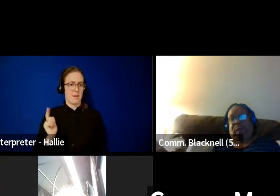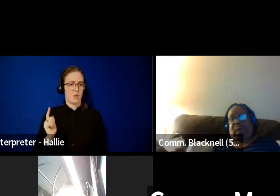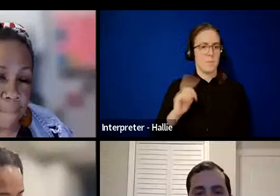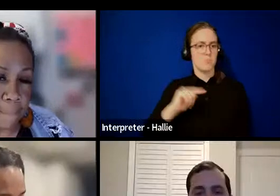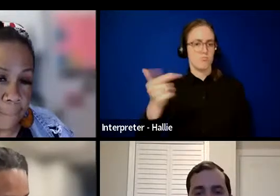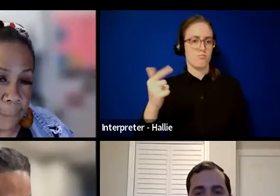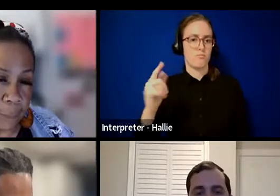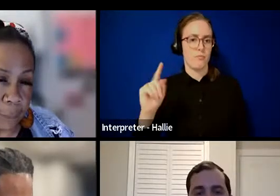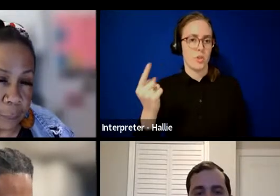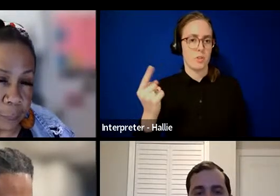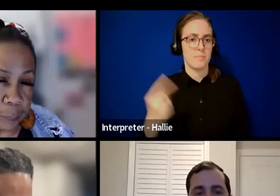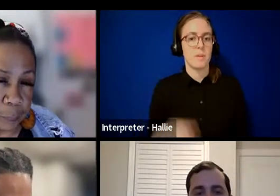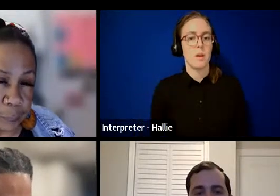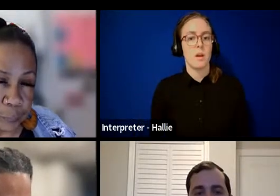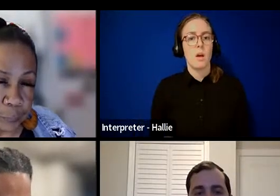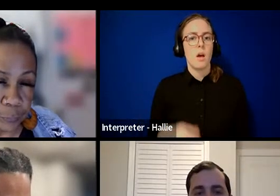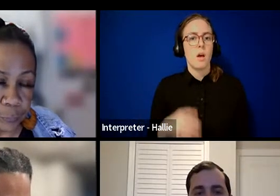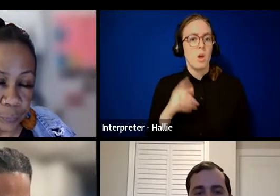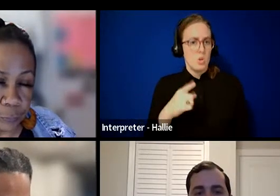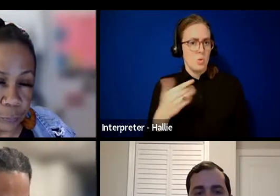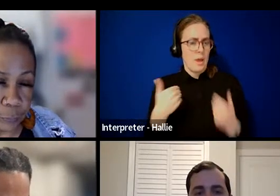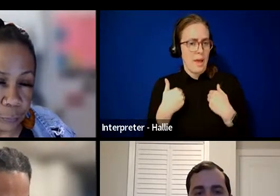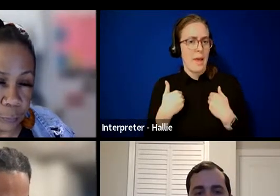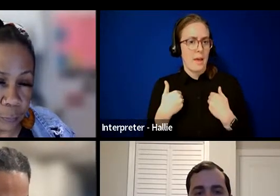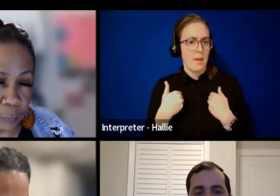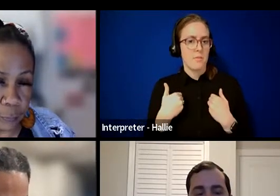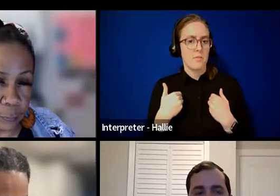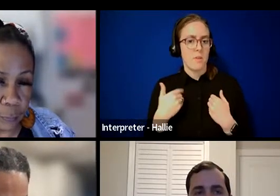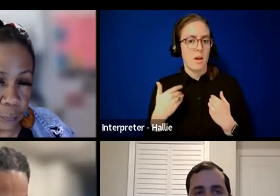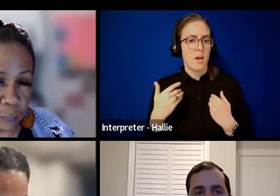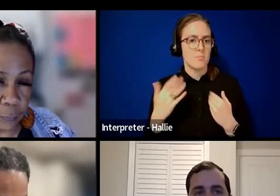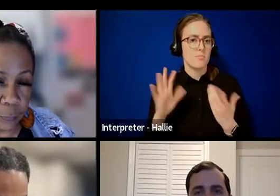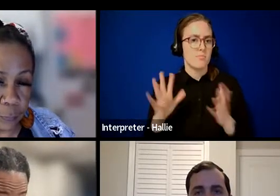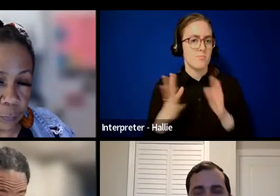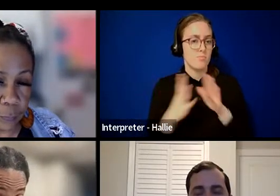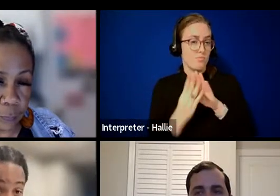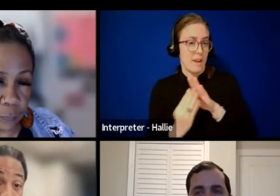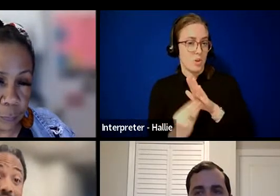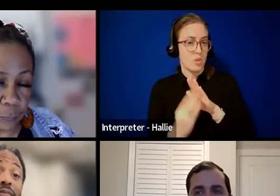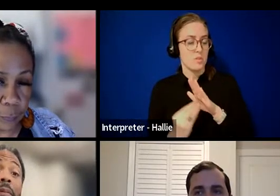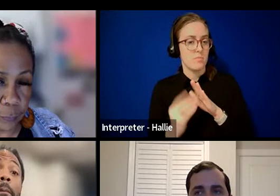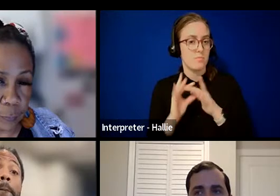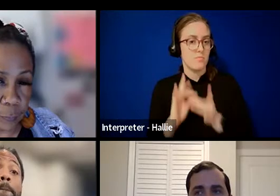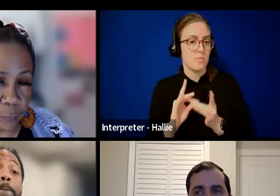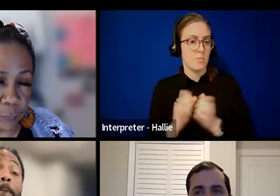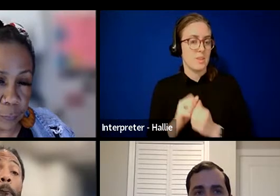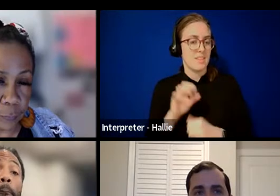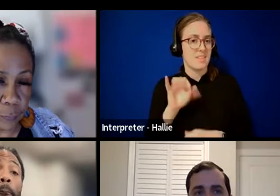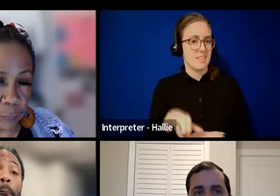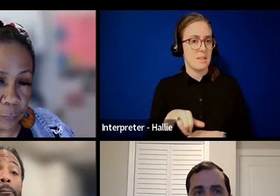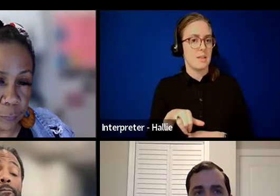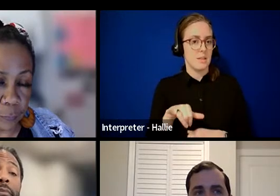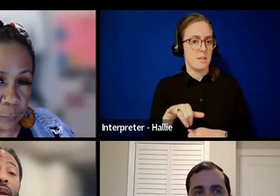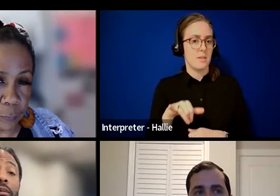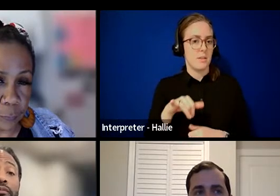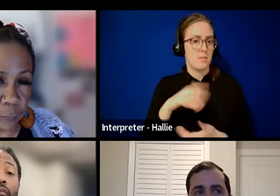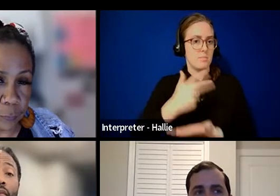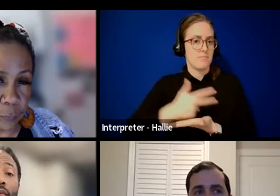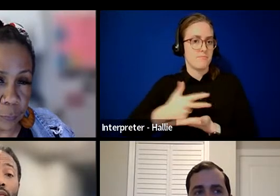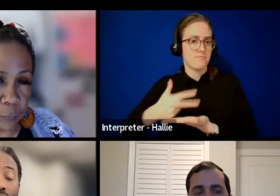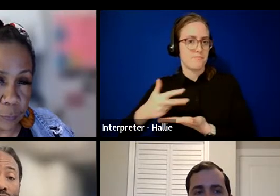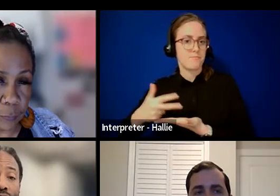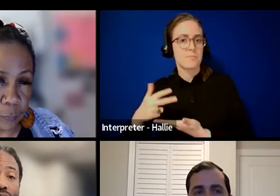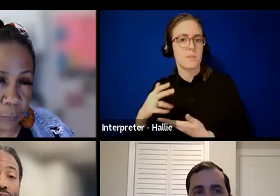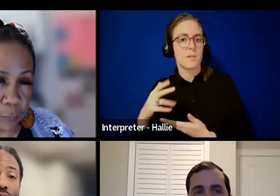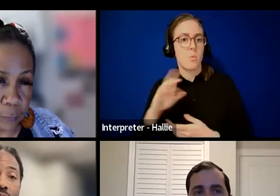keep record of when you do these post ups, like when you all have cars posted up at certain locations? Do you keep